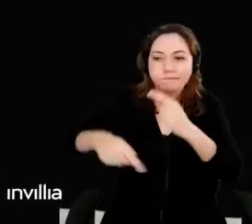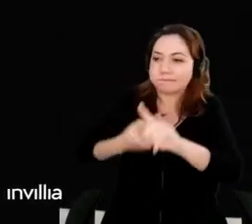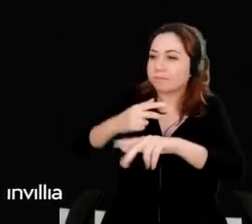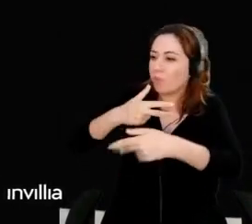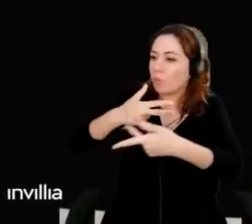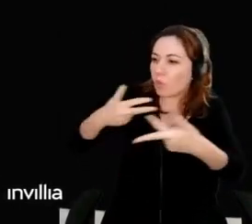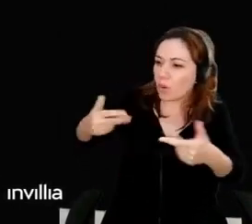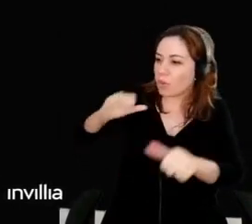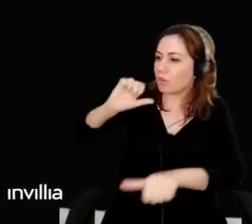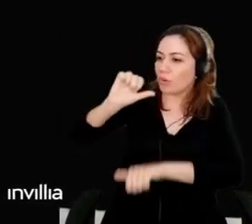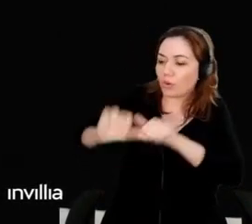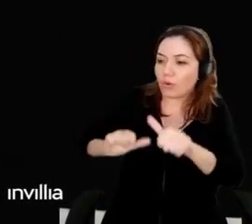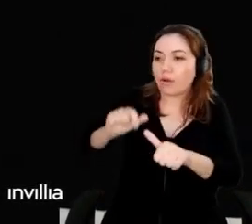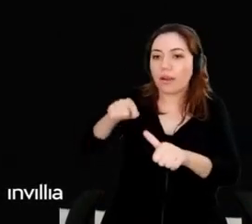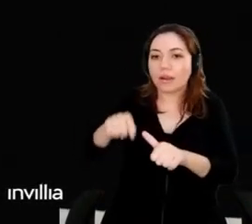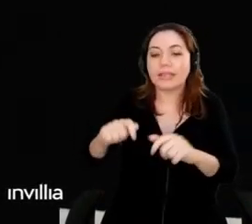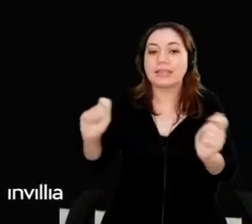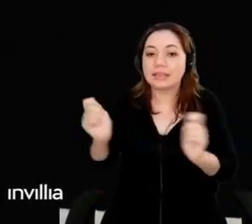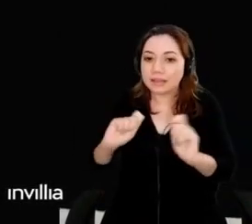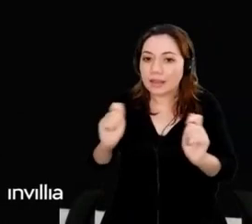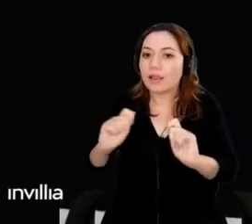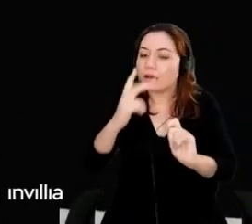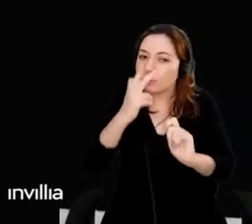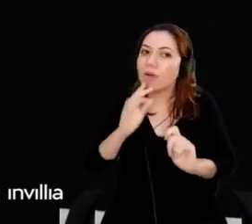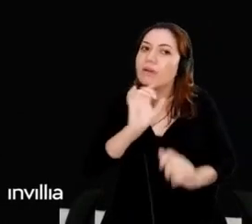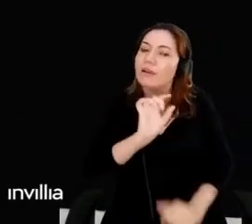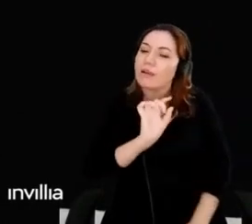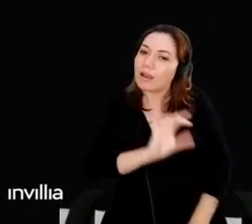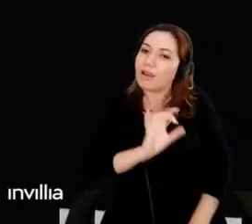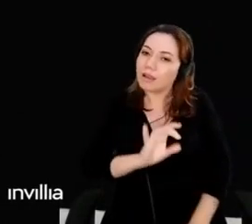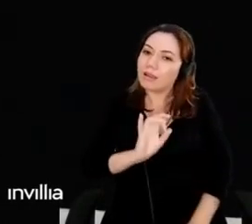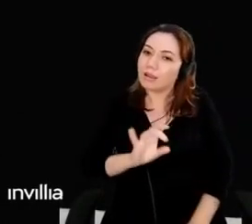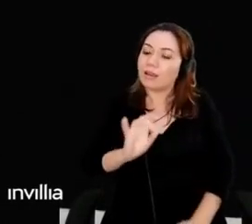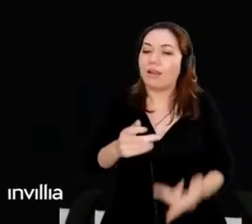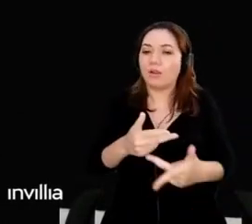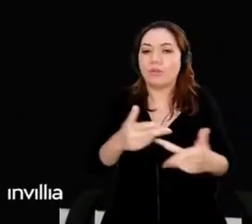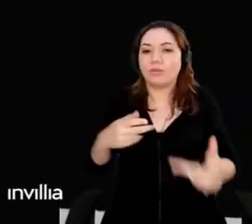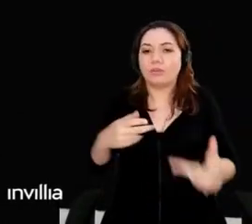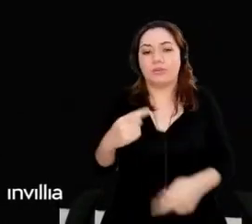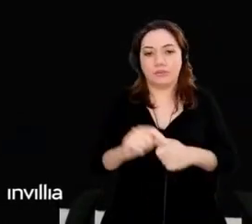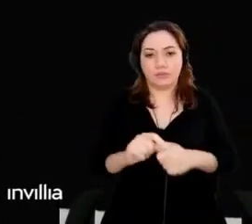thing we are doing. And here today, we are in a room with innovators,